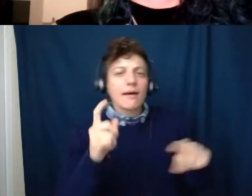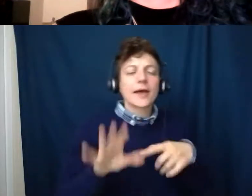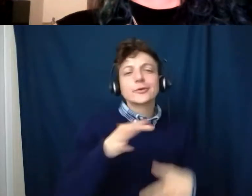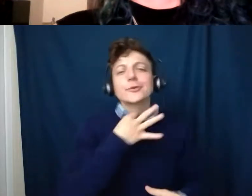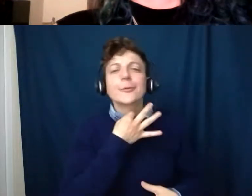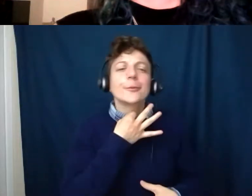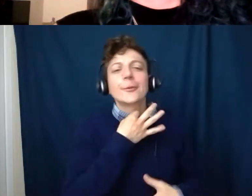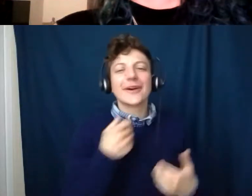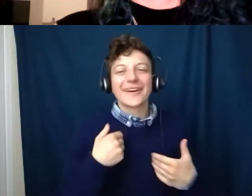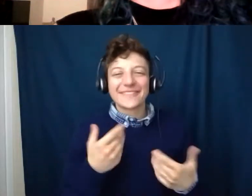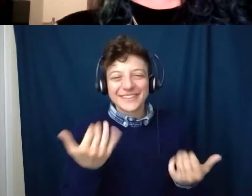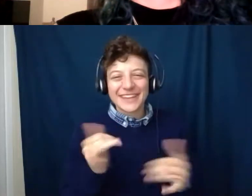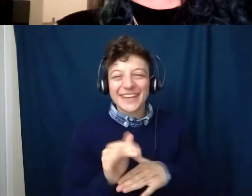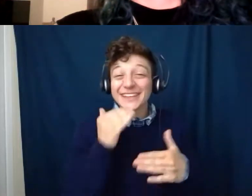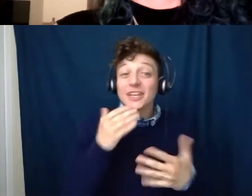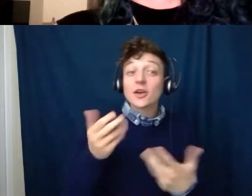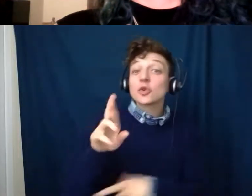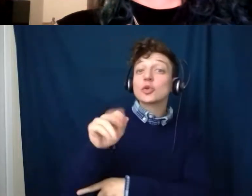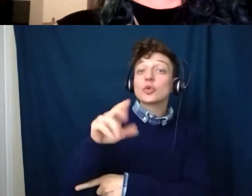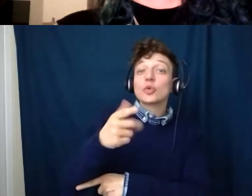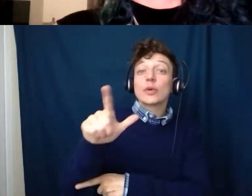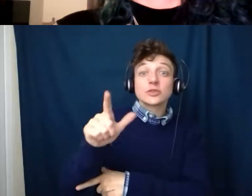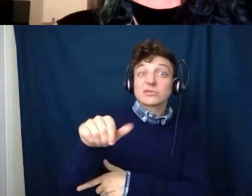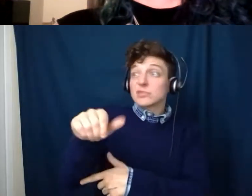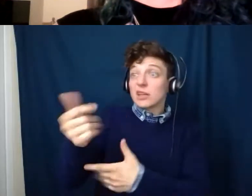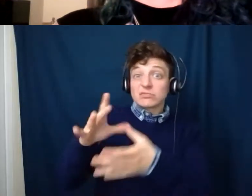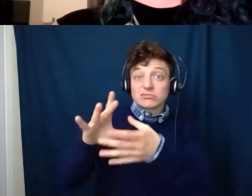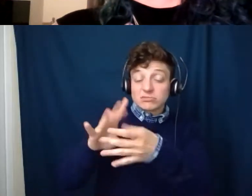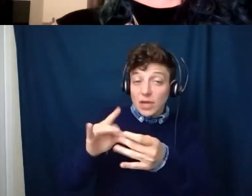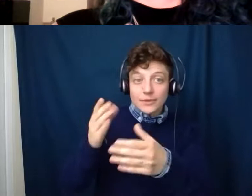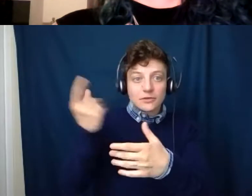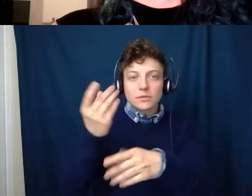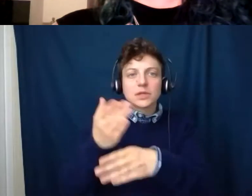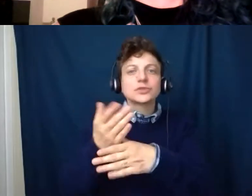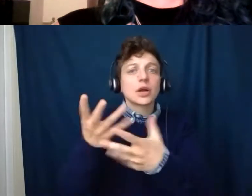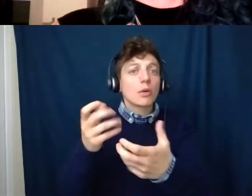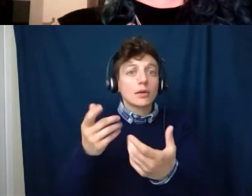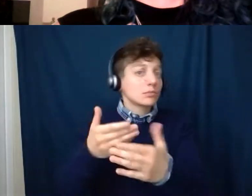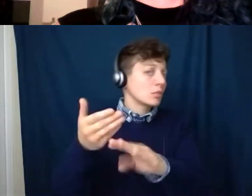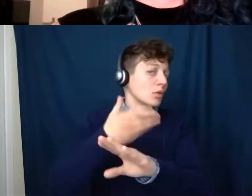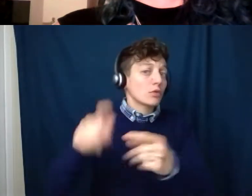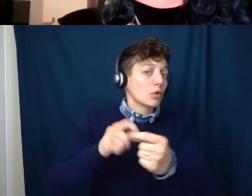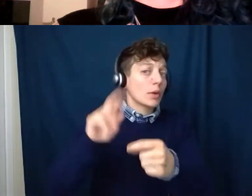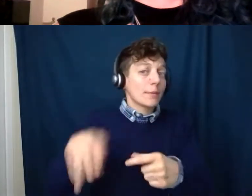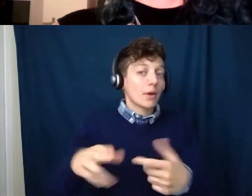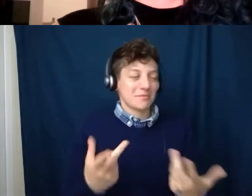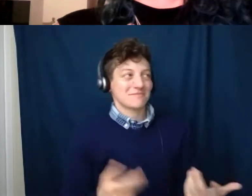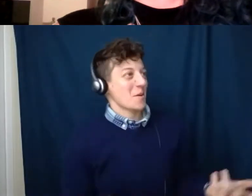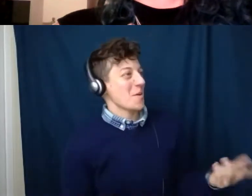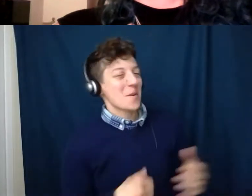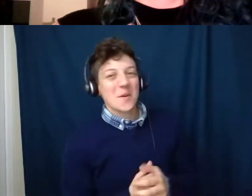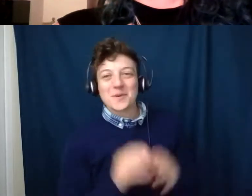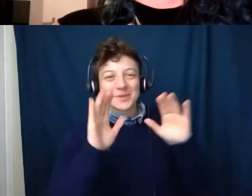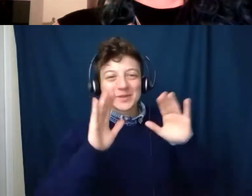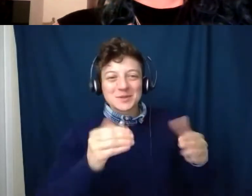you. Rachel, is there anything else that you'd like to share with us before we wrap up here? Oh, I think this is so great. Thank you for